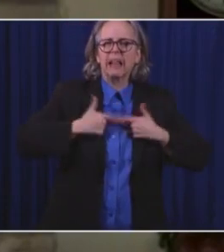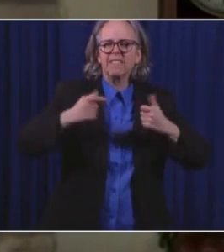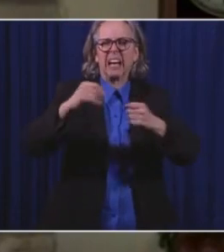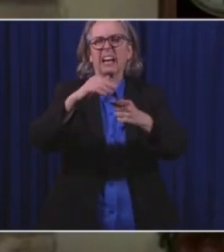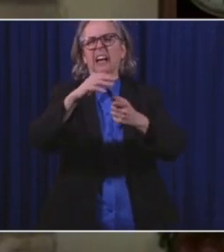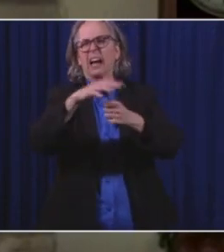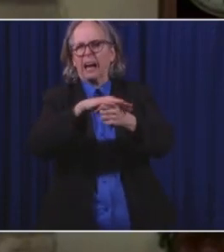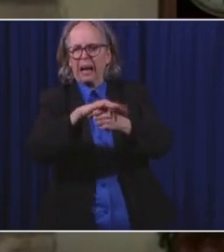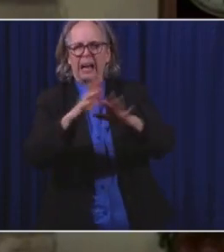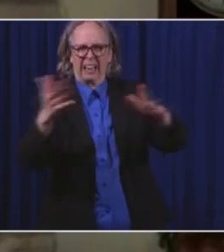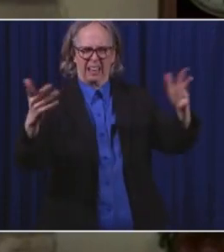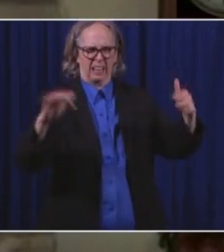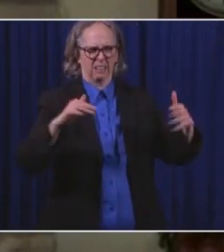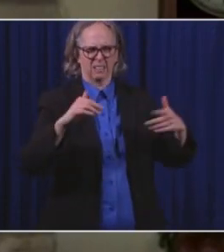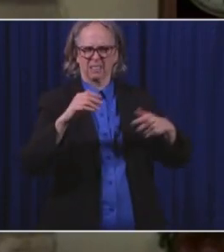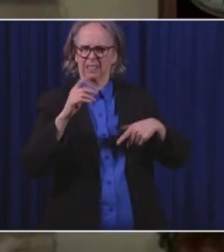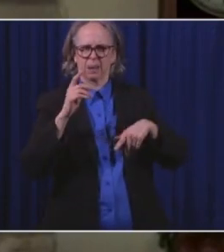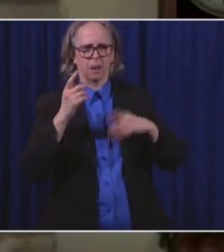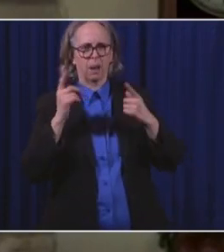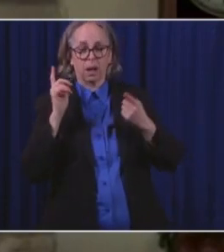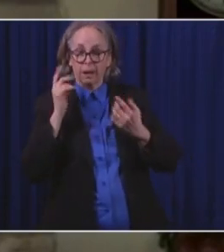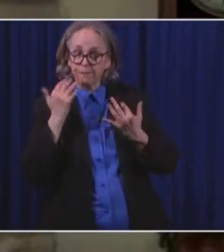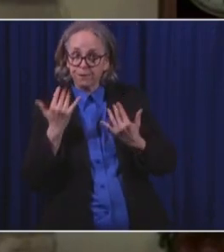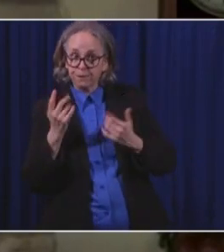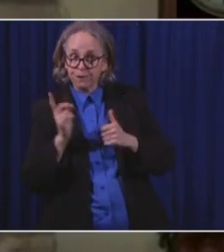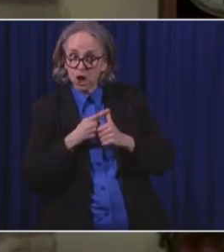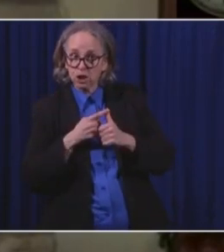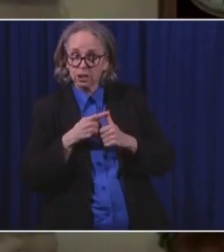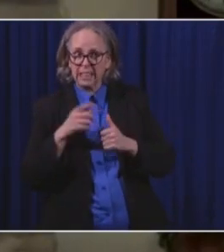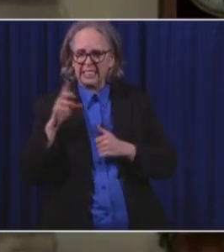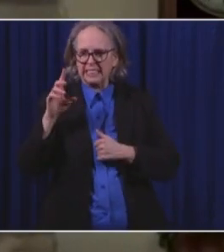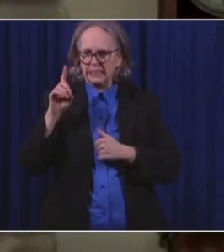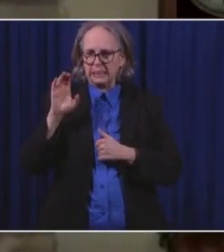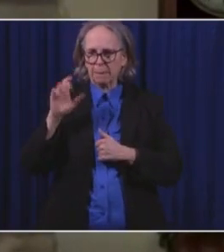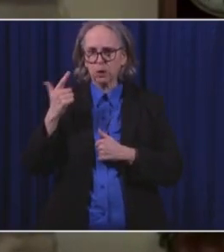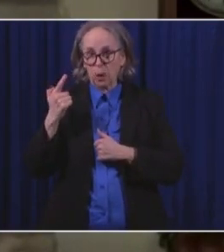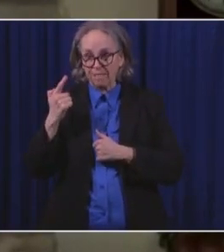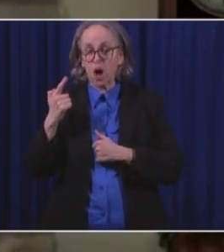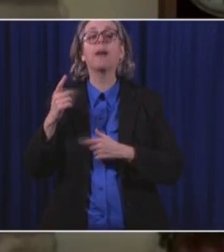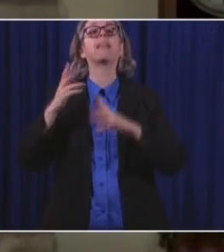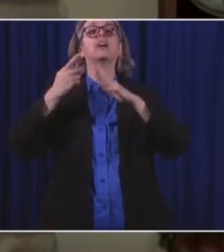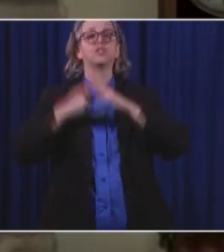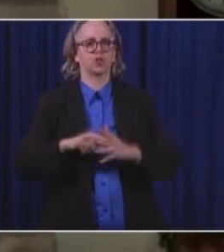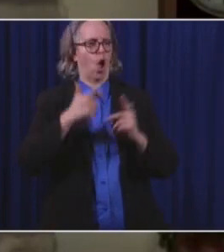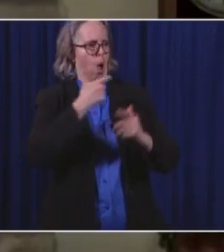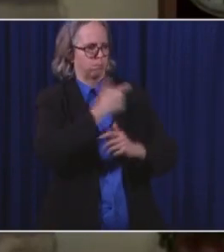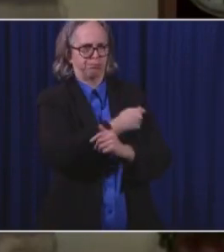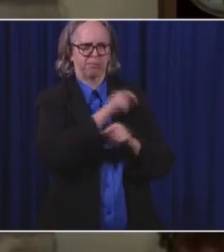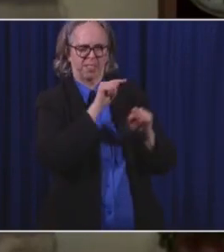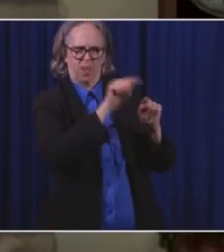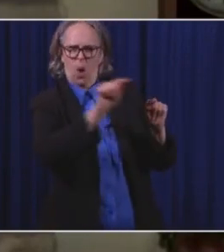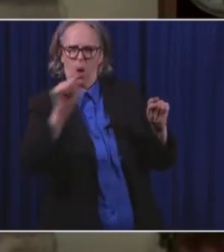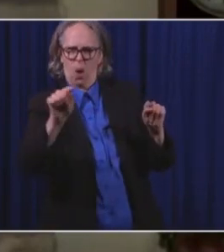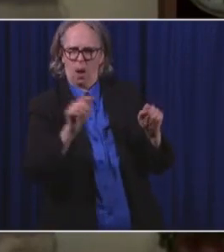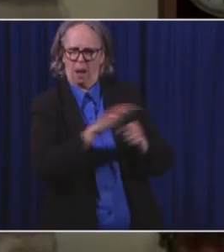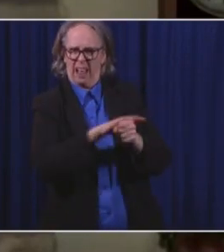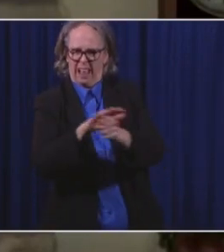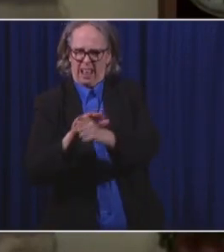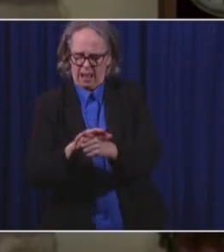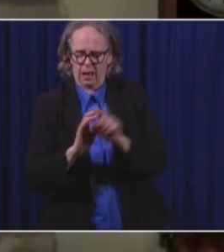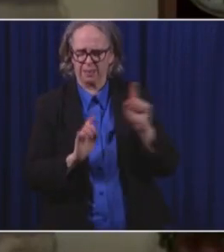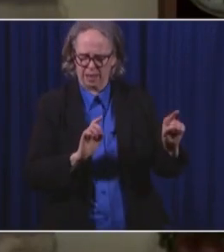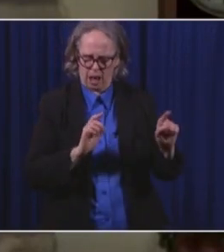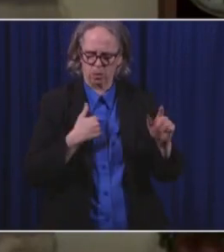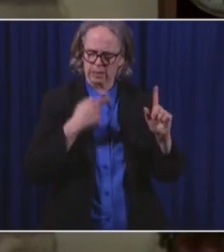December. So unless the federal government changes that, we will start vaccinating on the 21st of December. And